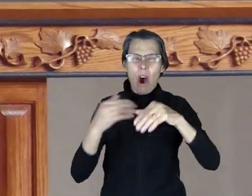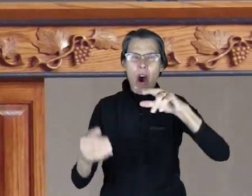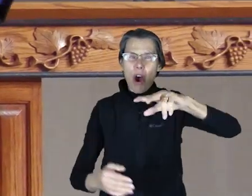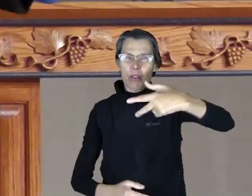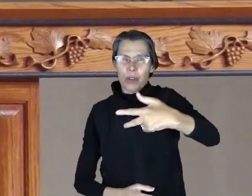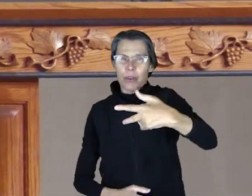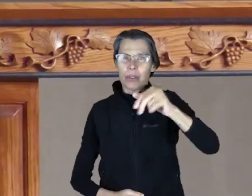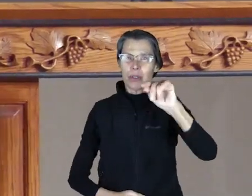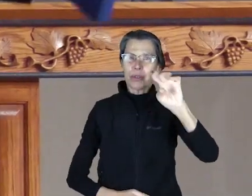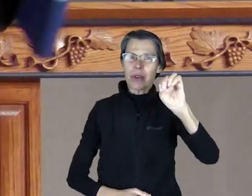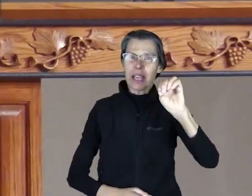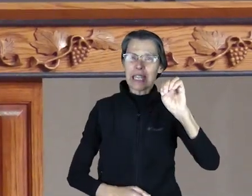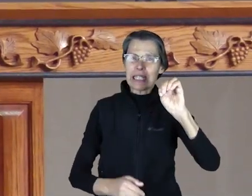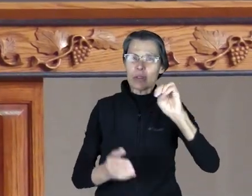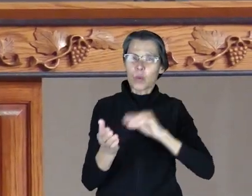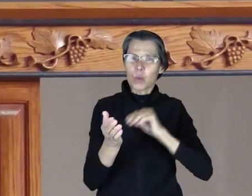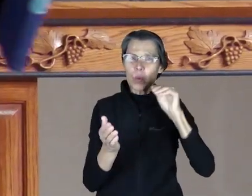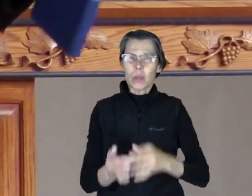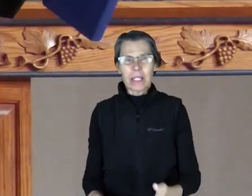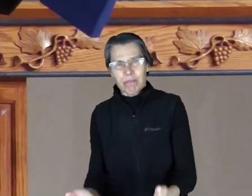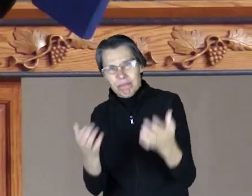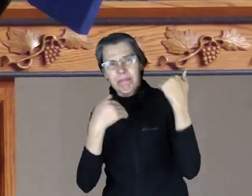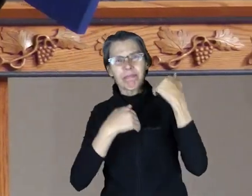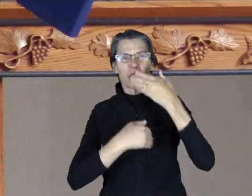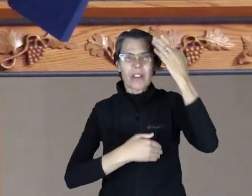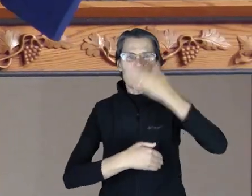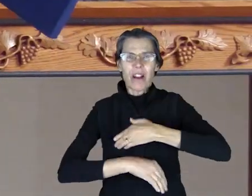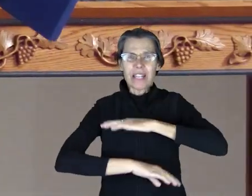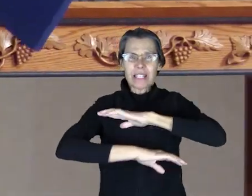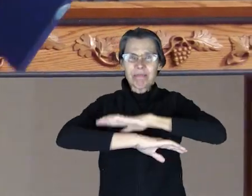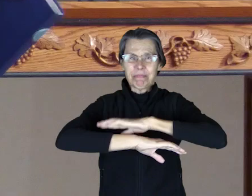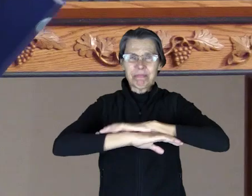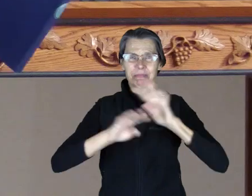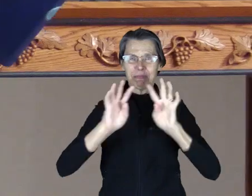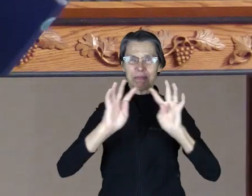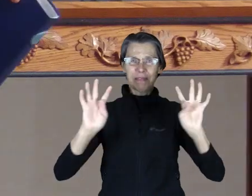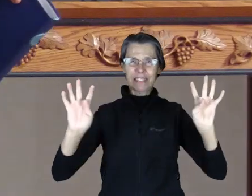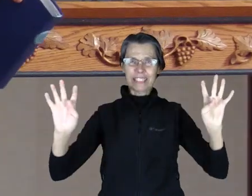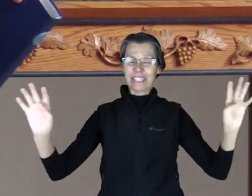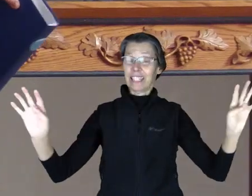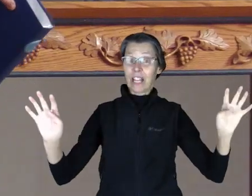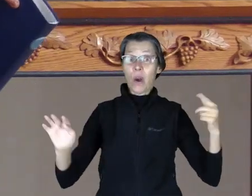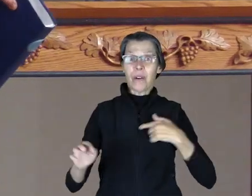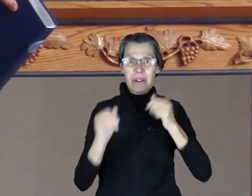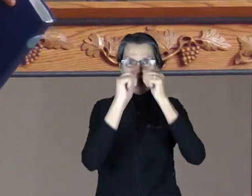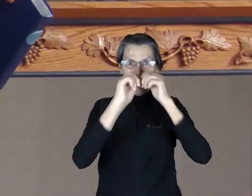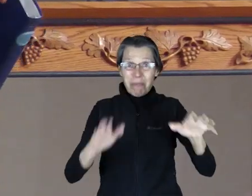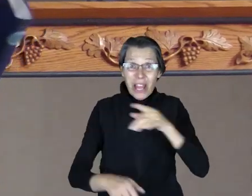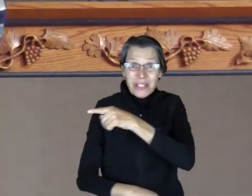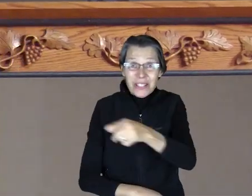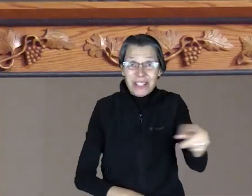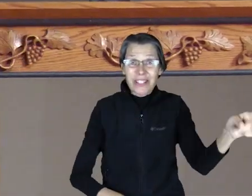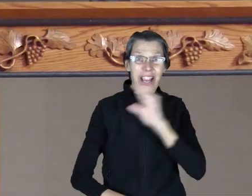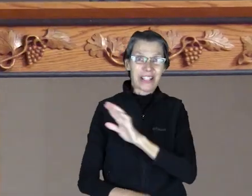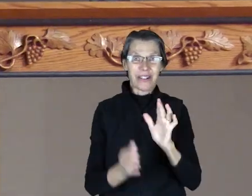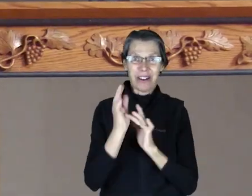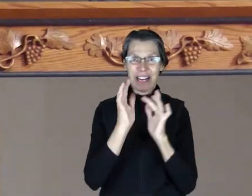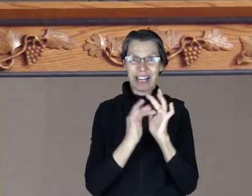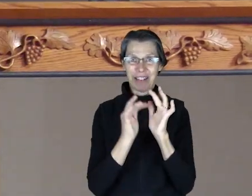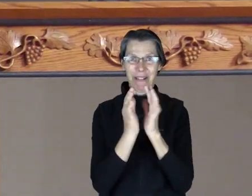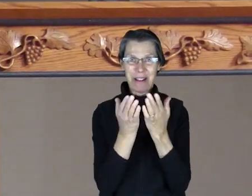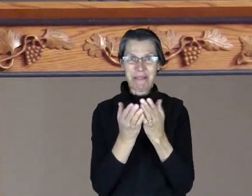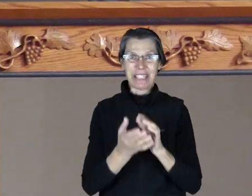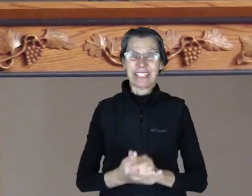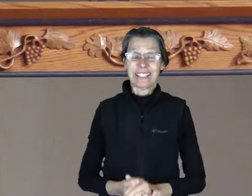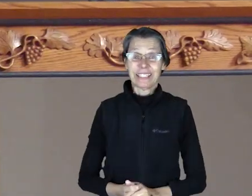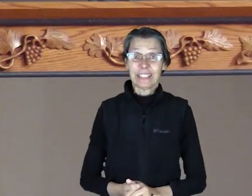you come up and stand here up on this big area right with me, and we're going to bless you and your Bible again, and we can't wait for that time. But